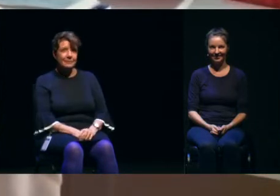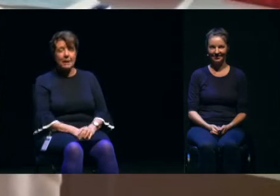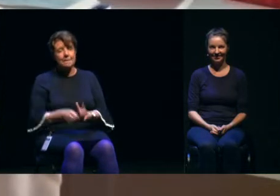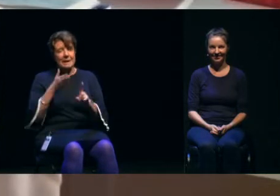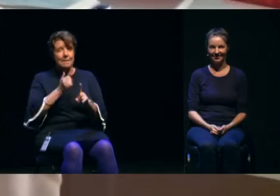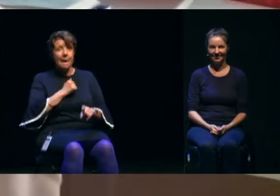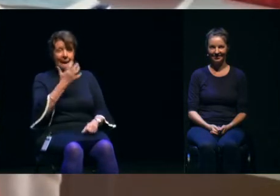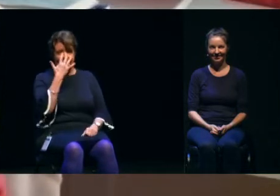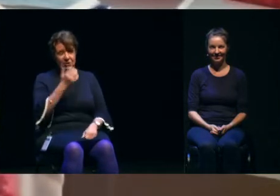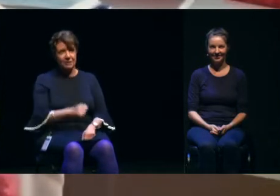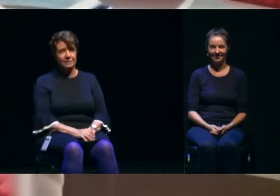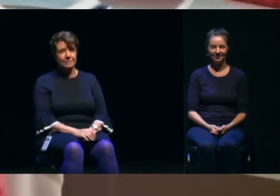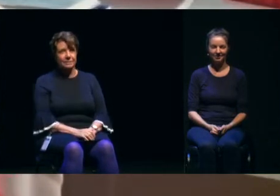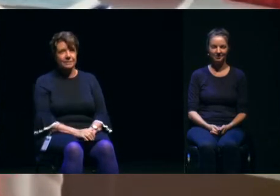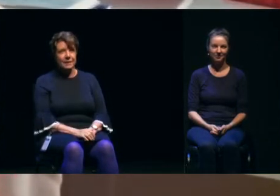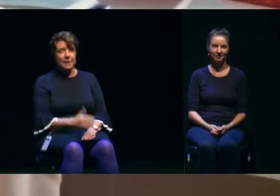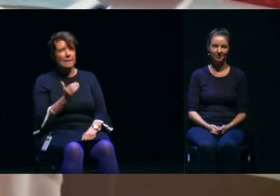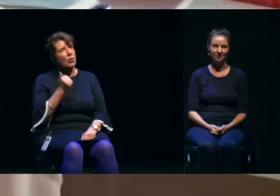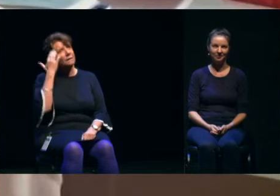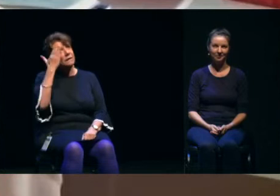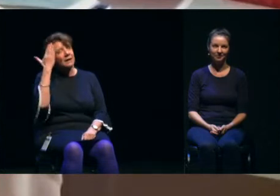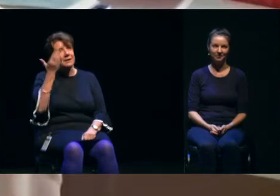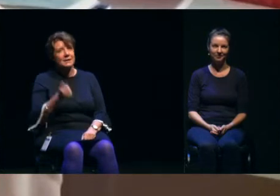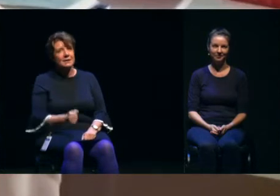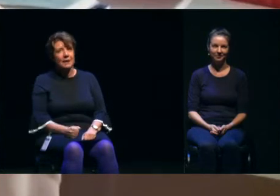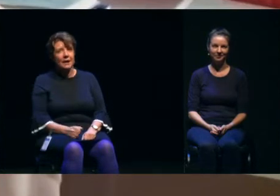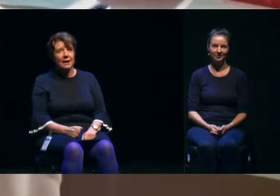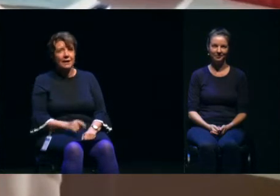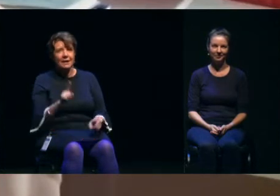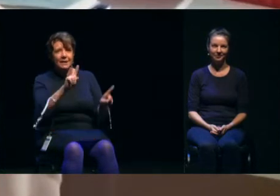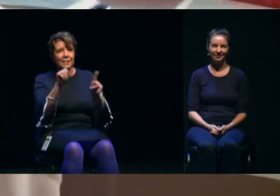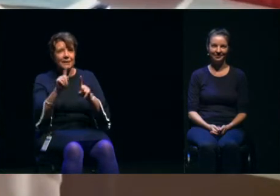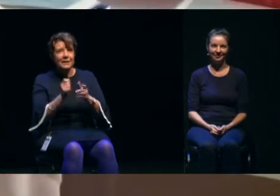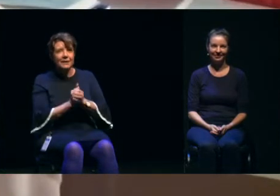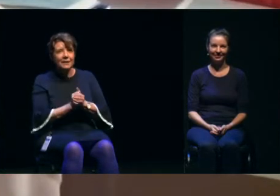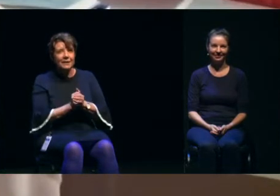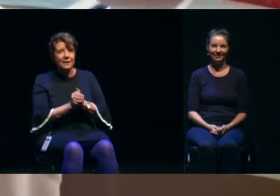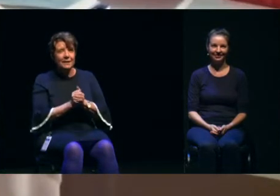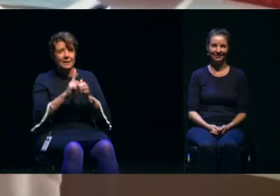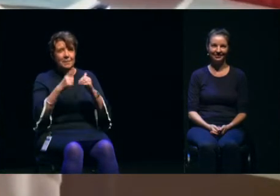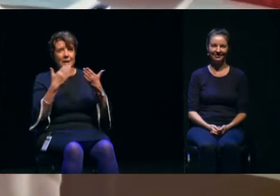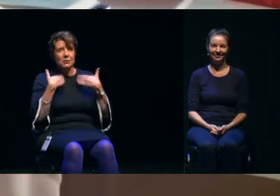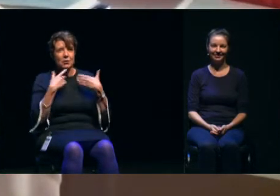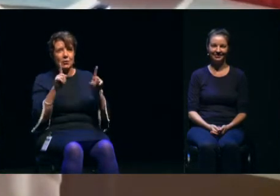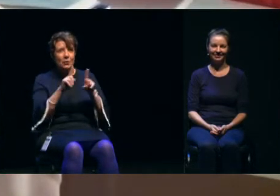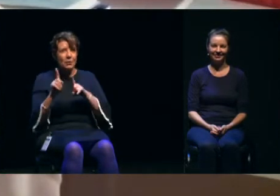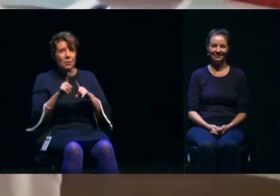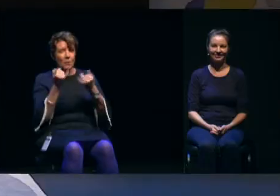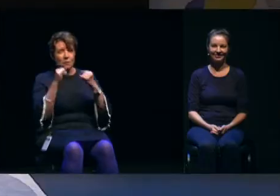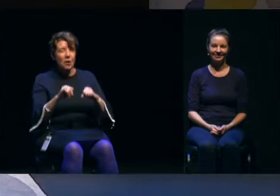age. When, you know, I used to fantasize about Antonio Banderas, a night with Antonio Banderas. Oh, wow.